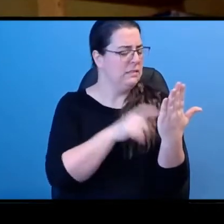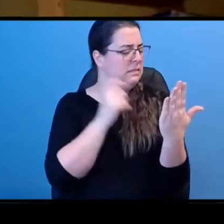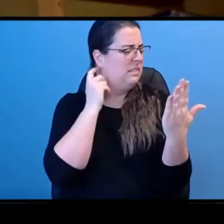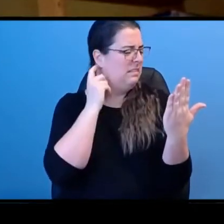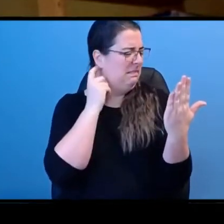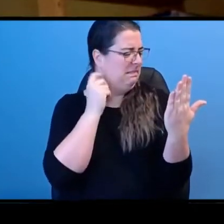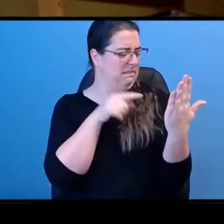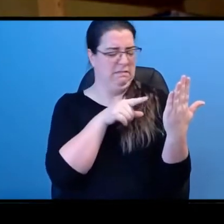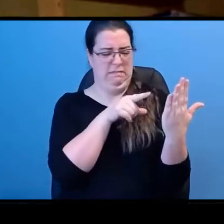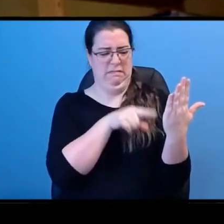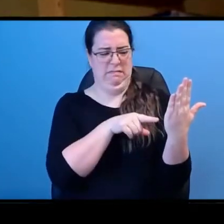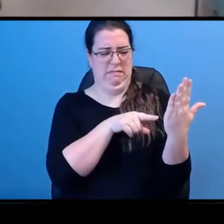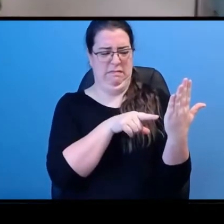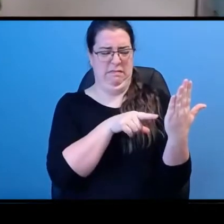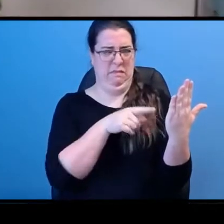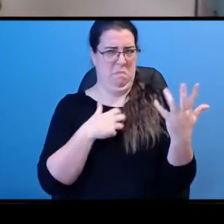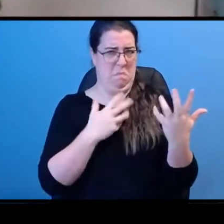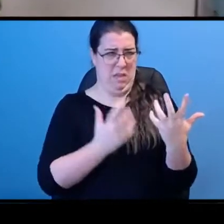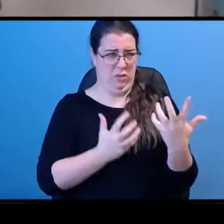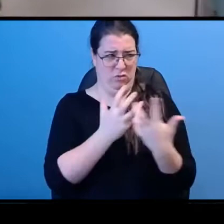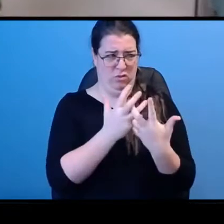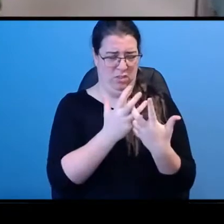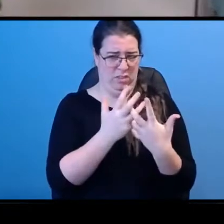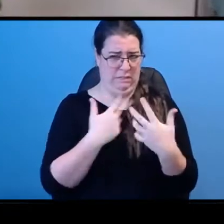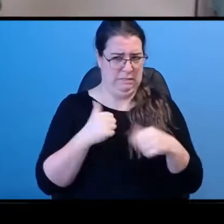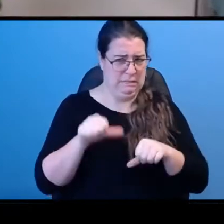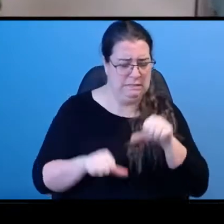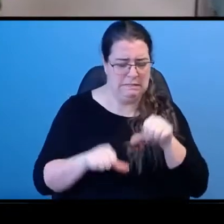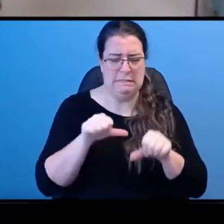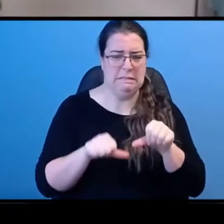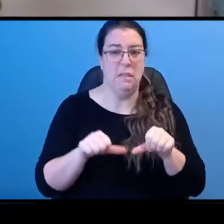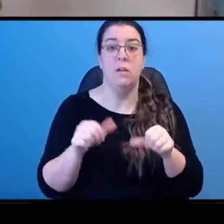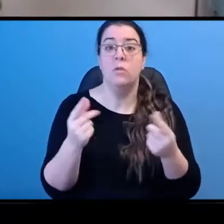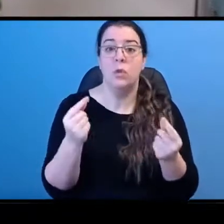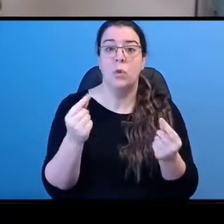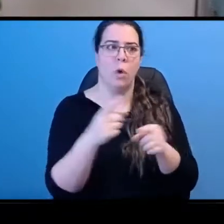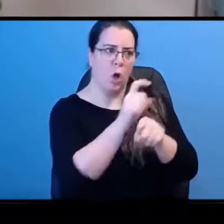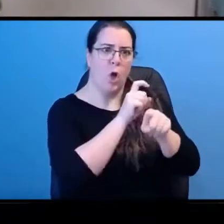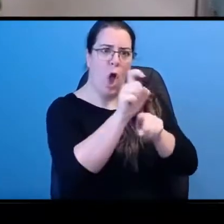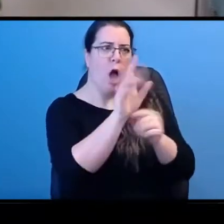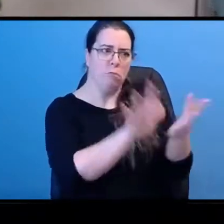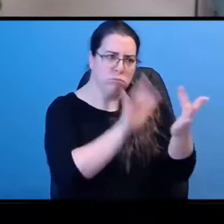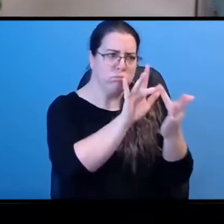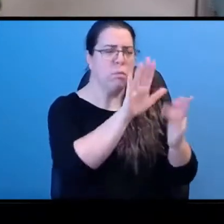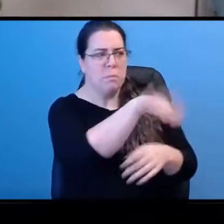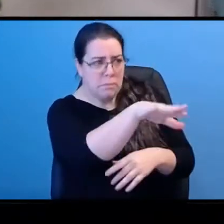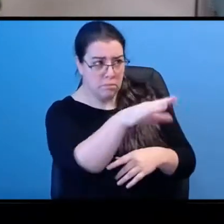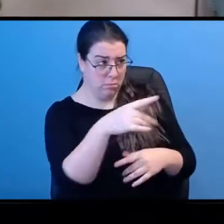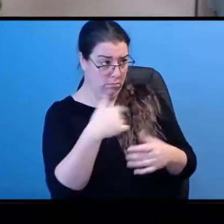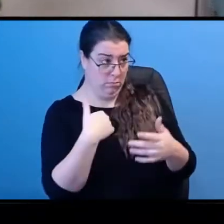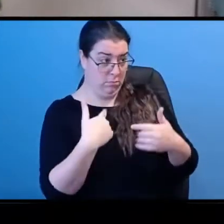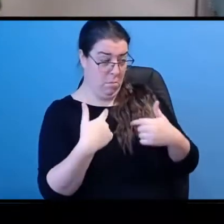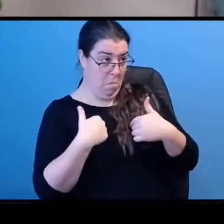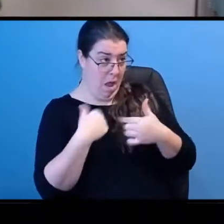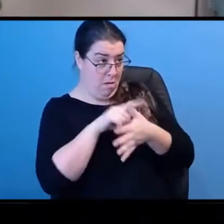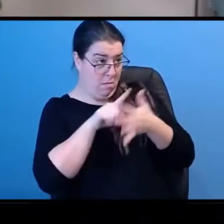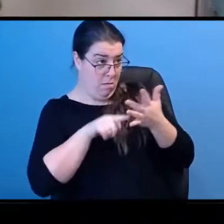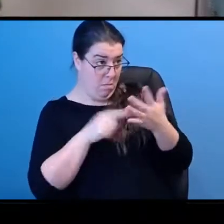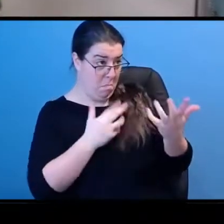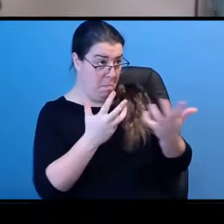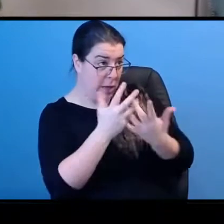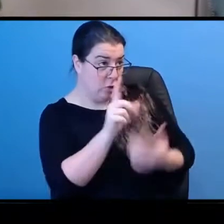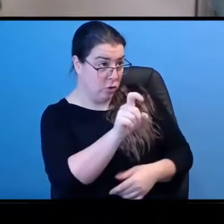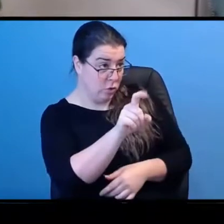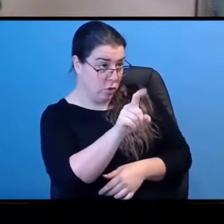ask. Yeah. And so the next thing that we say, and this is sort of similar to the criteria, but it is